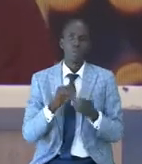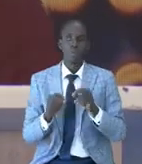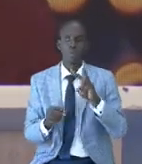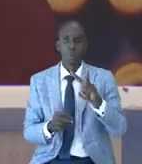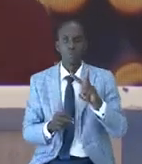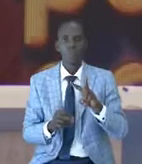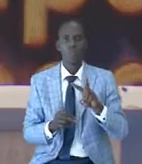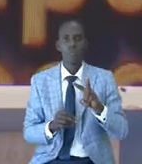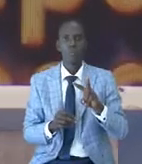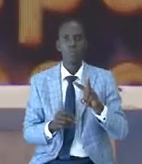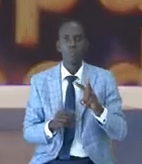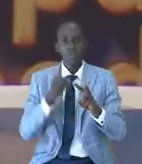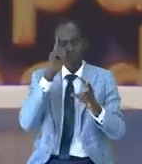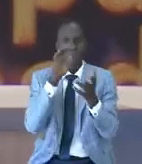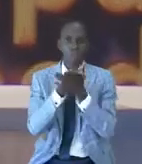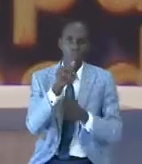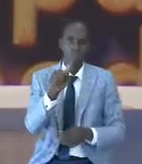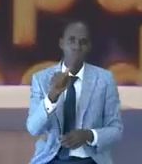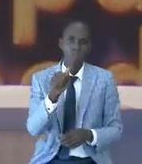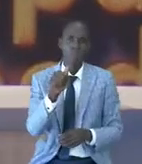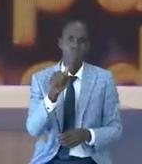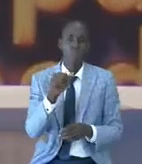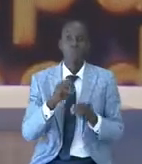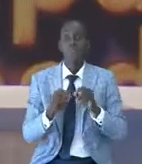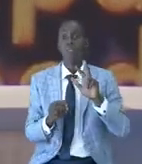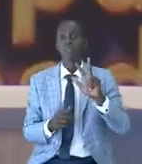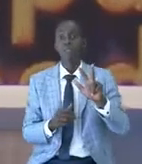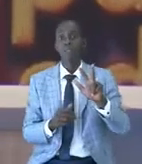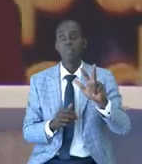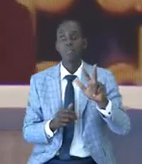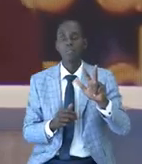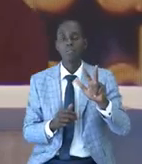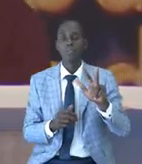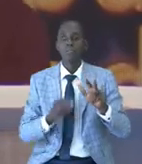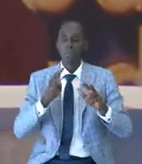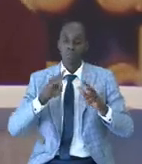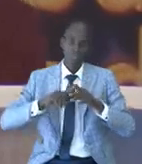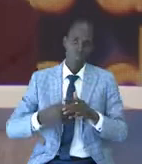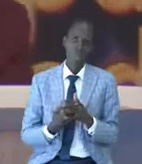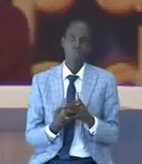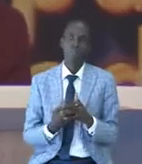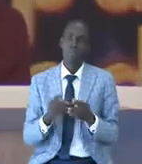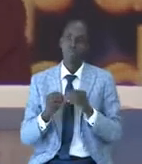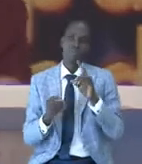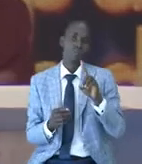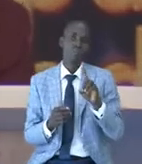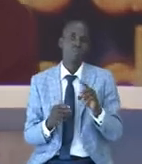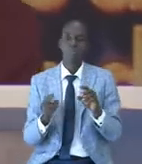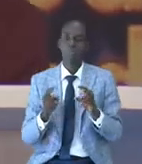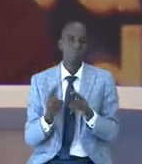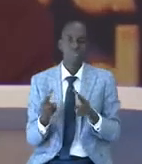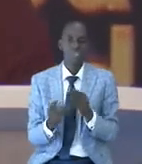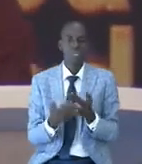two, believe. Number three, begin. Very simple. Everyone can